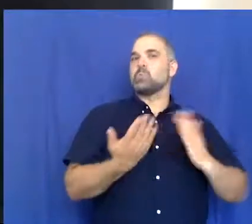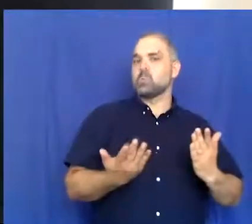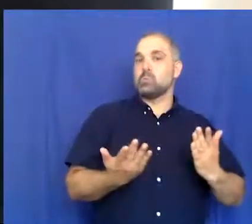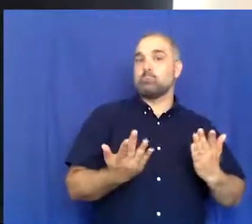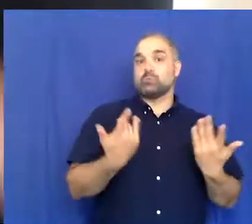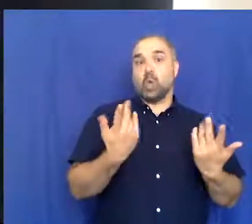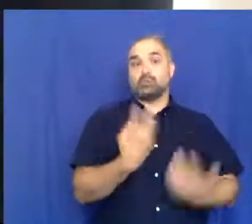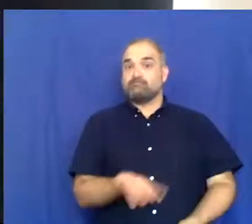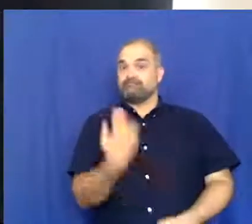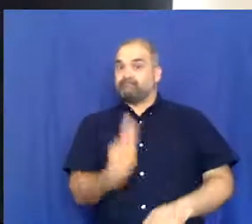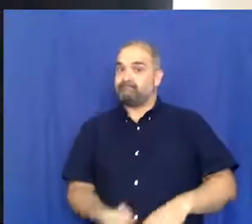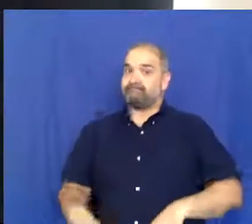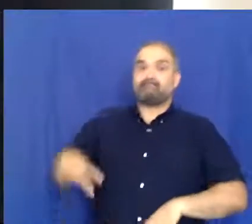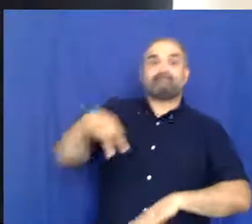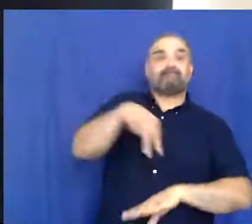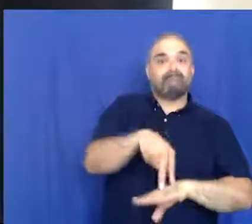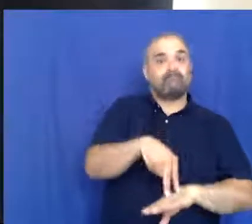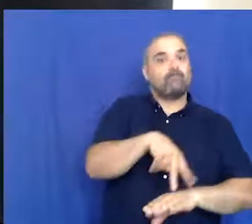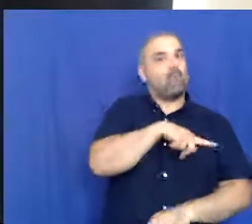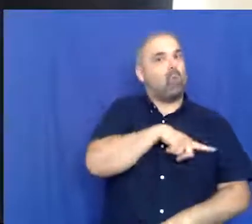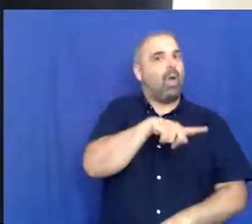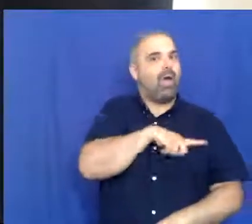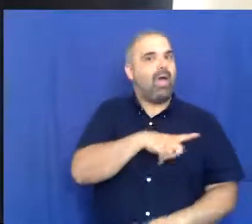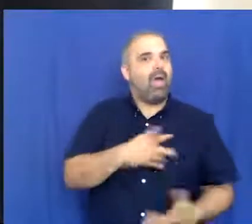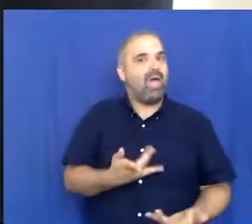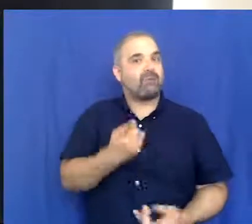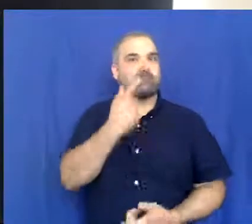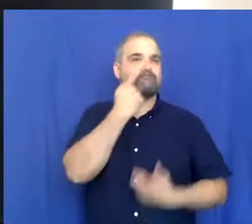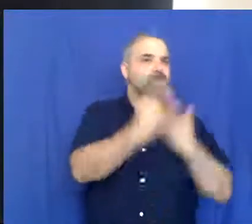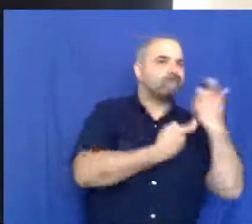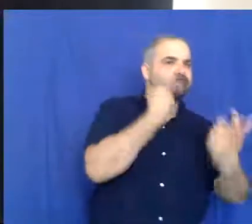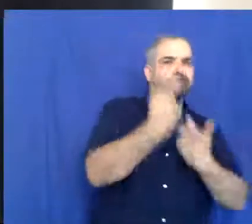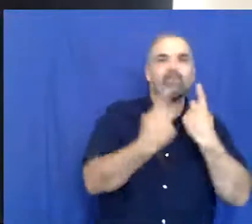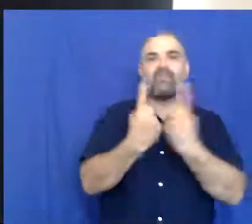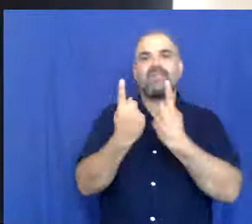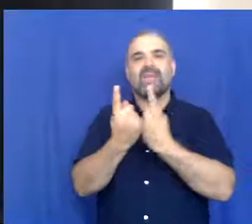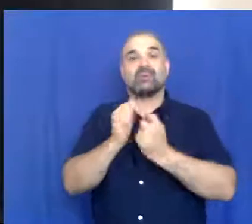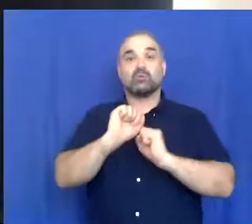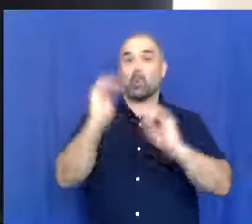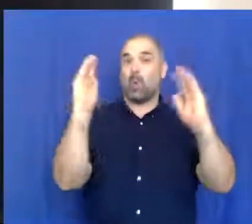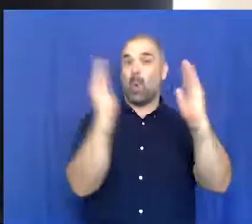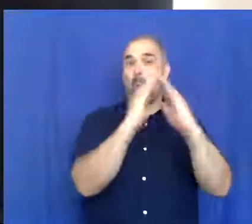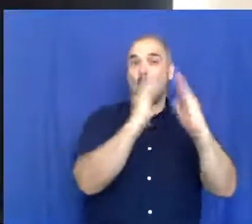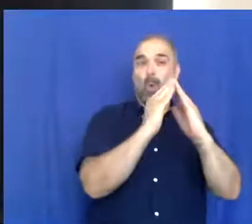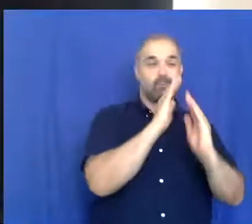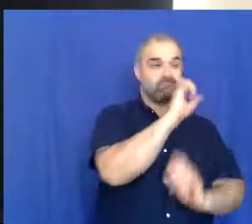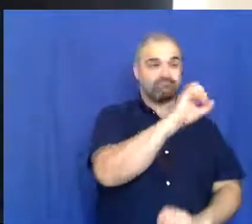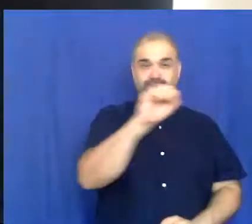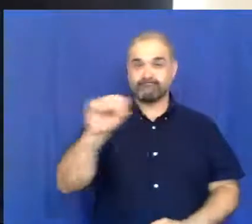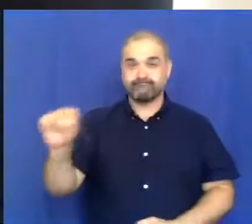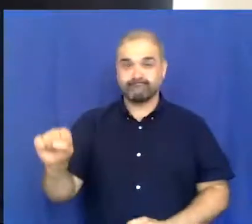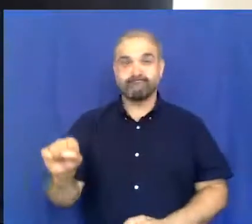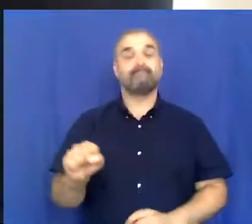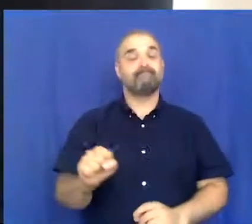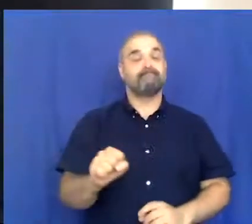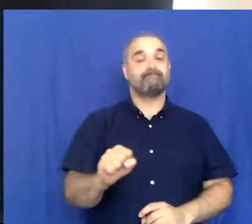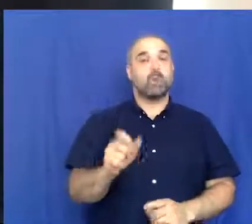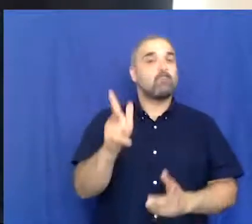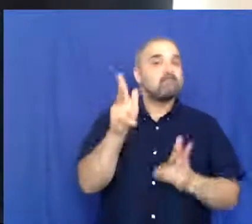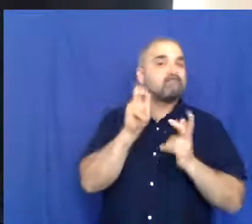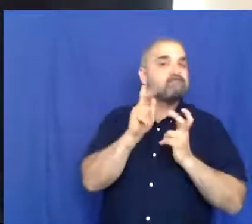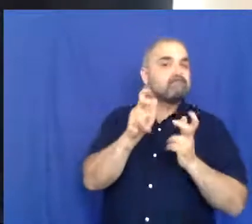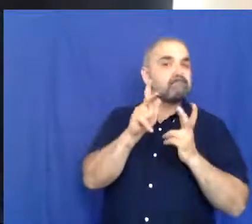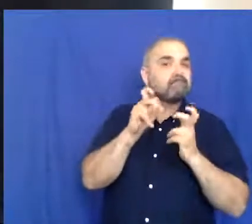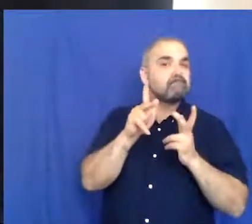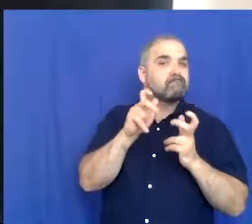out. So up onto your feet because you are going to be looking for some things around your house. So